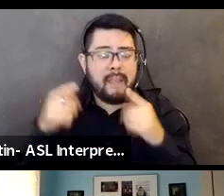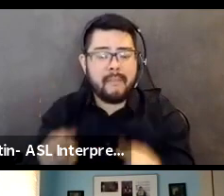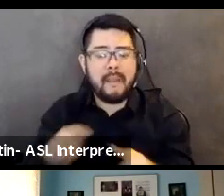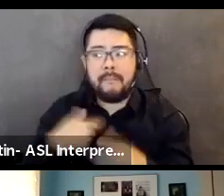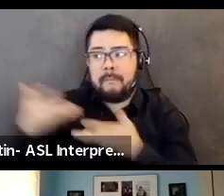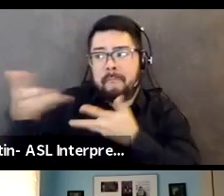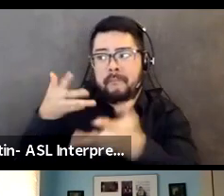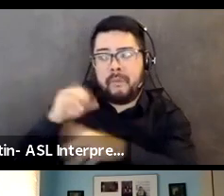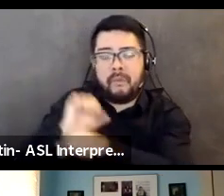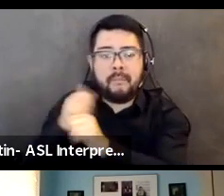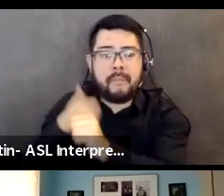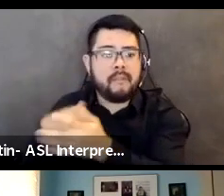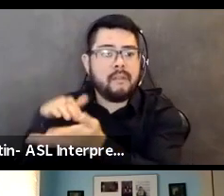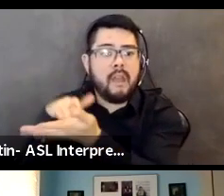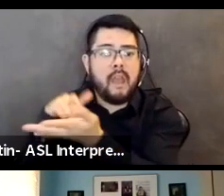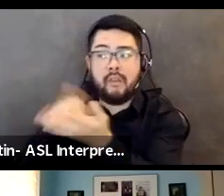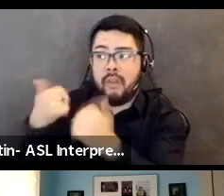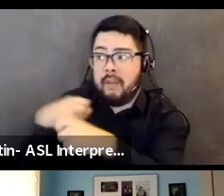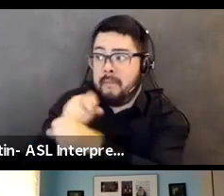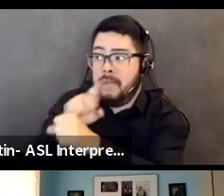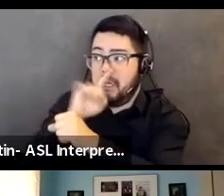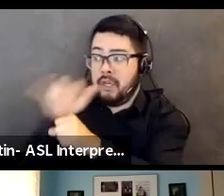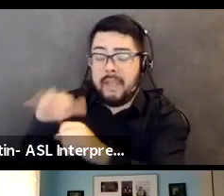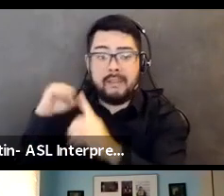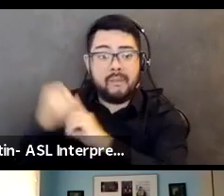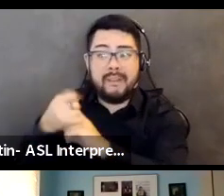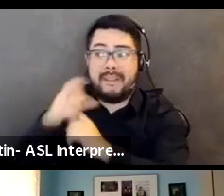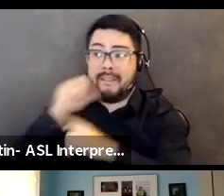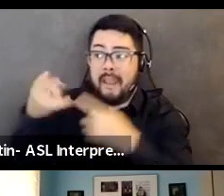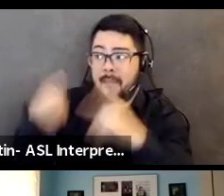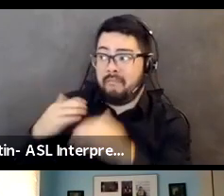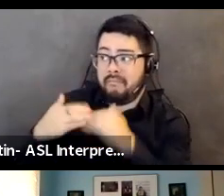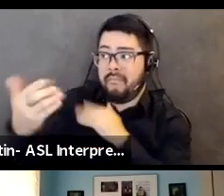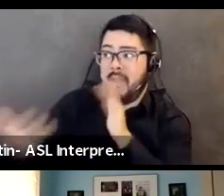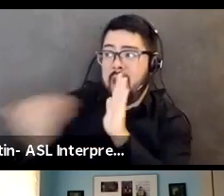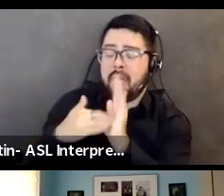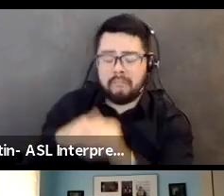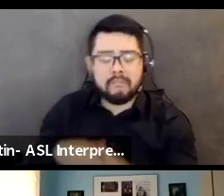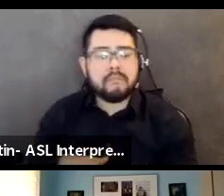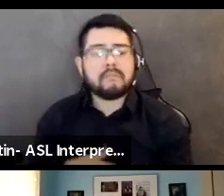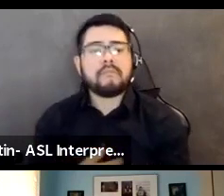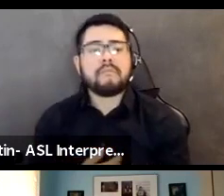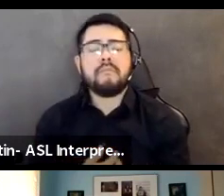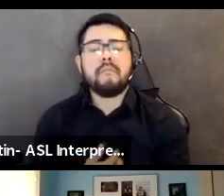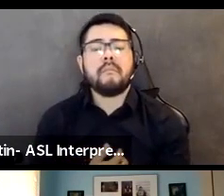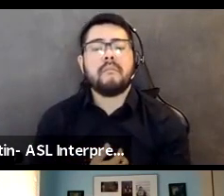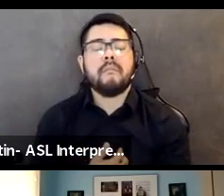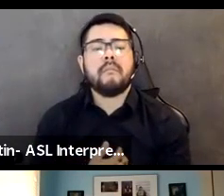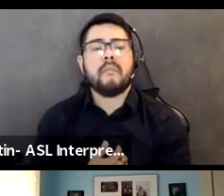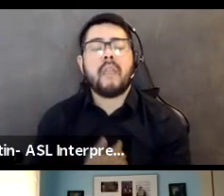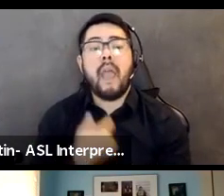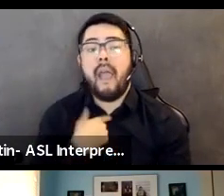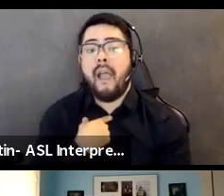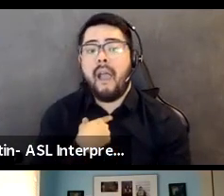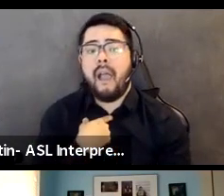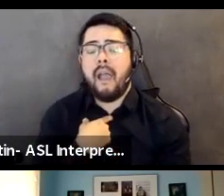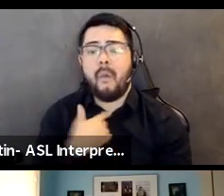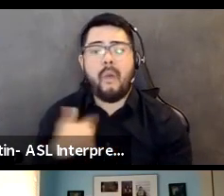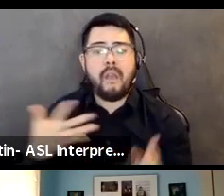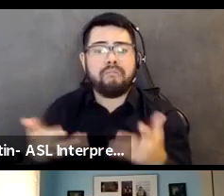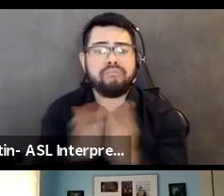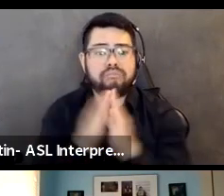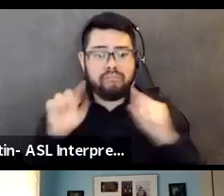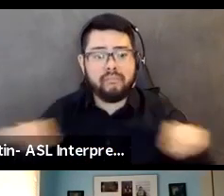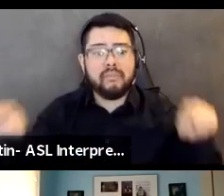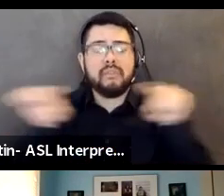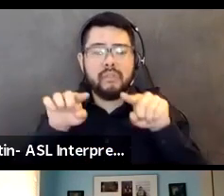doctor to make sure an incident like this never happens again i um would ask the board